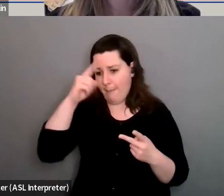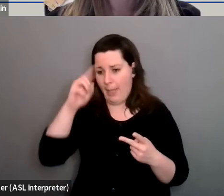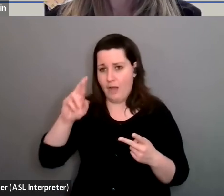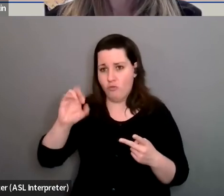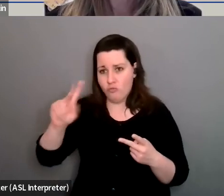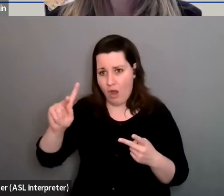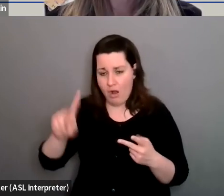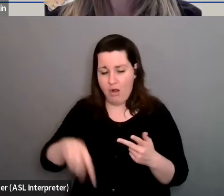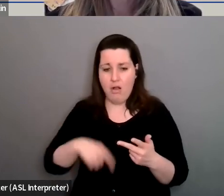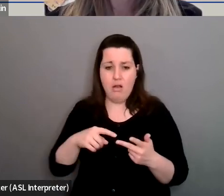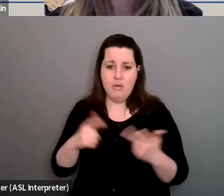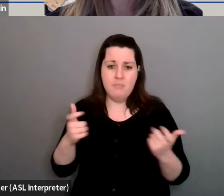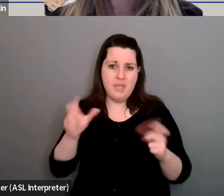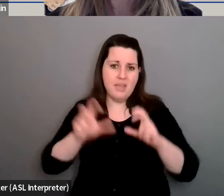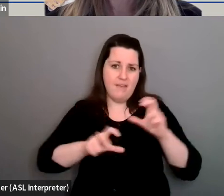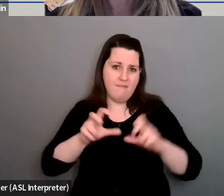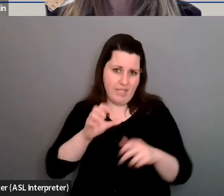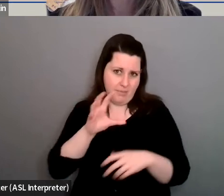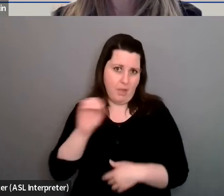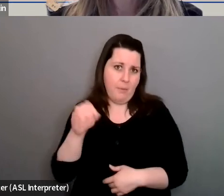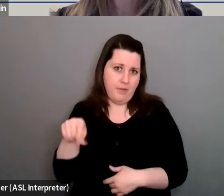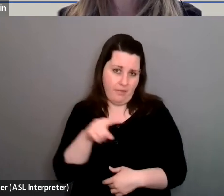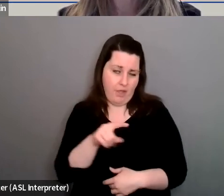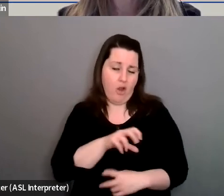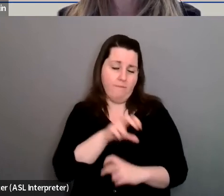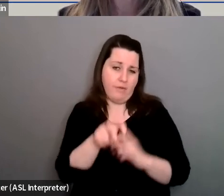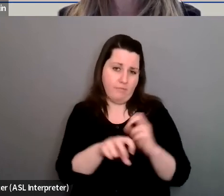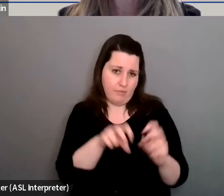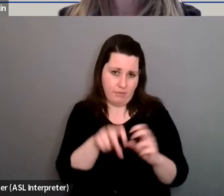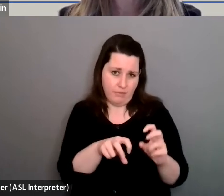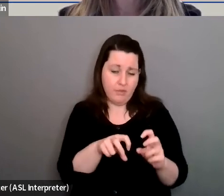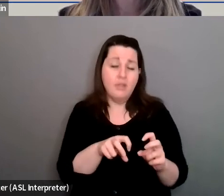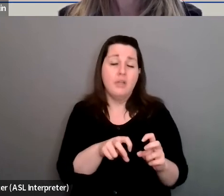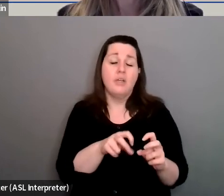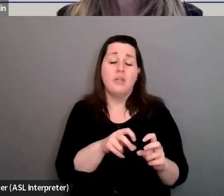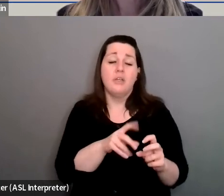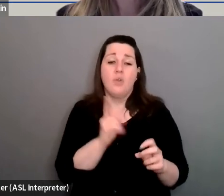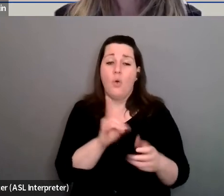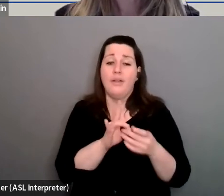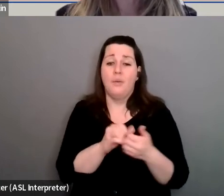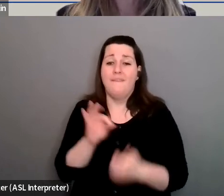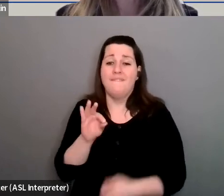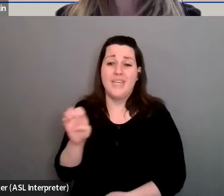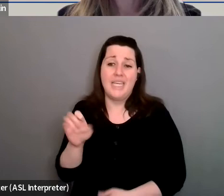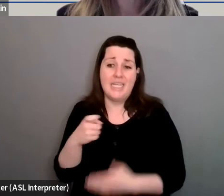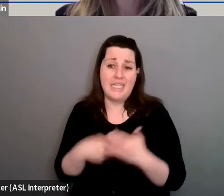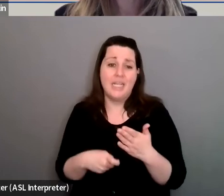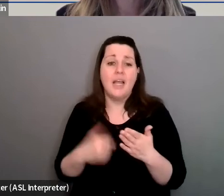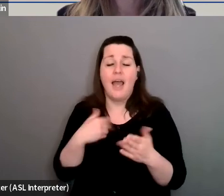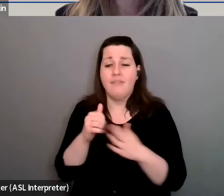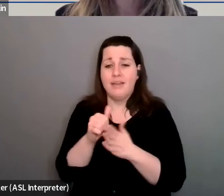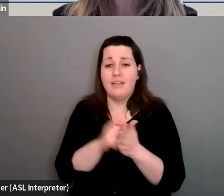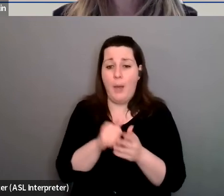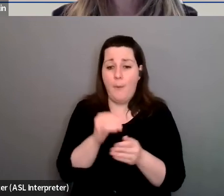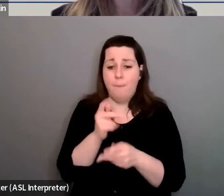investment firms. They are invested. And again, in terms of fees, there's an account maintenance fee.